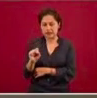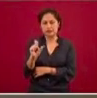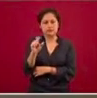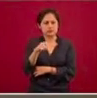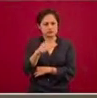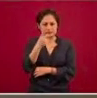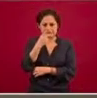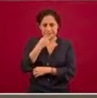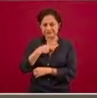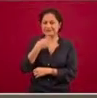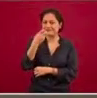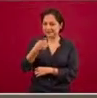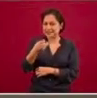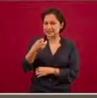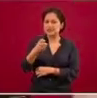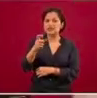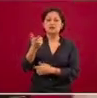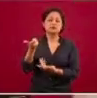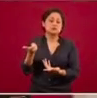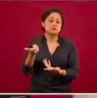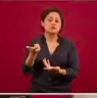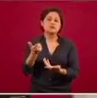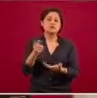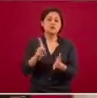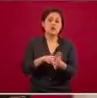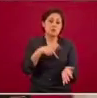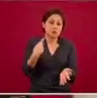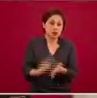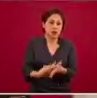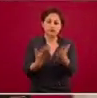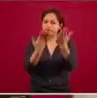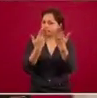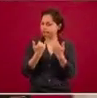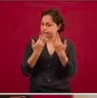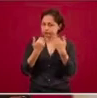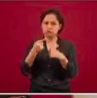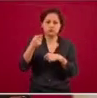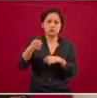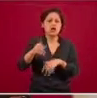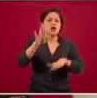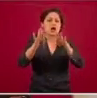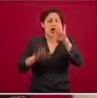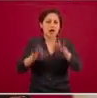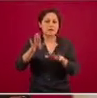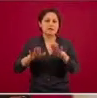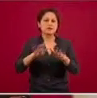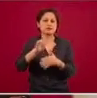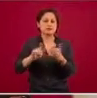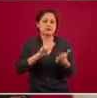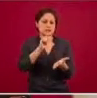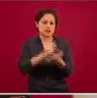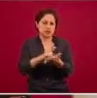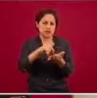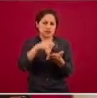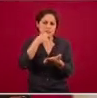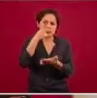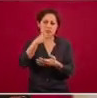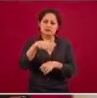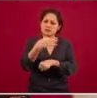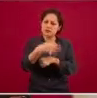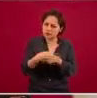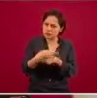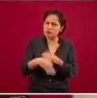that are non-ideal because they don't have benefits. They don't have full benefits. Sometimes they